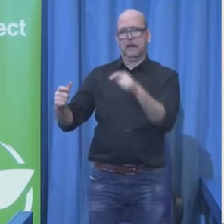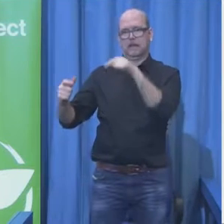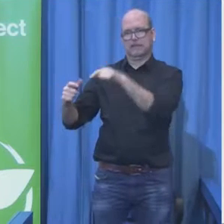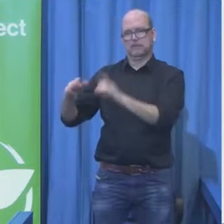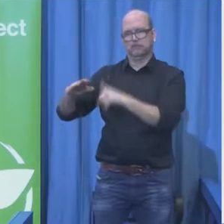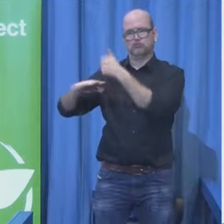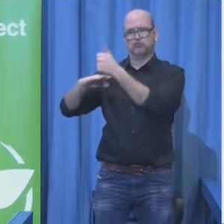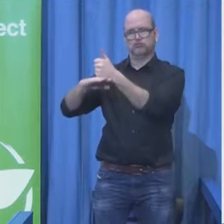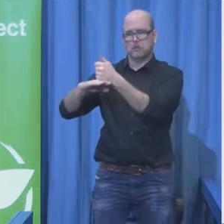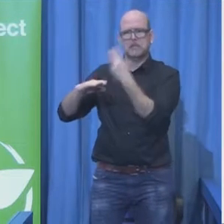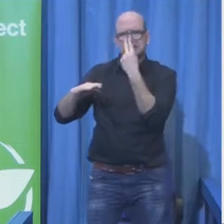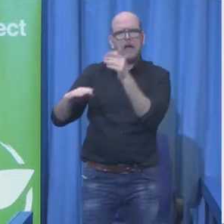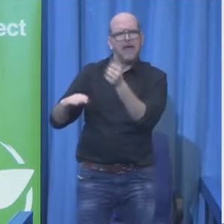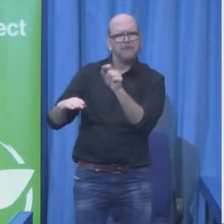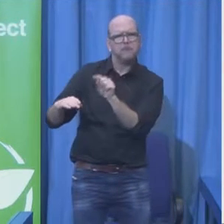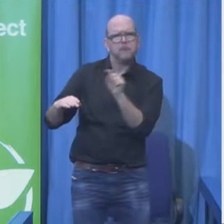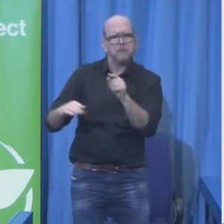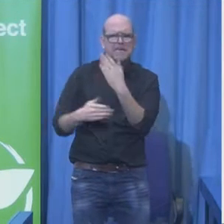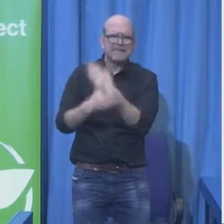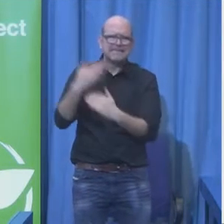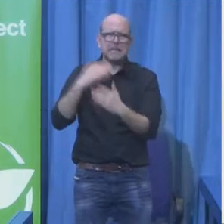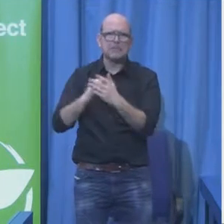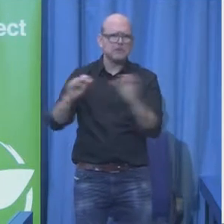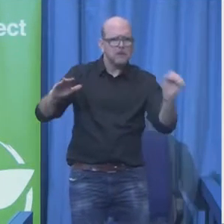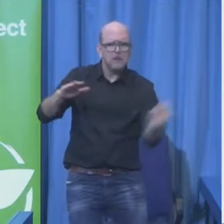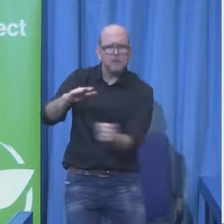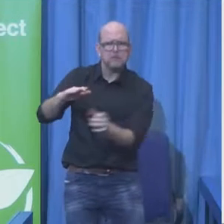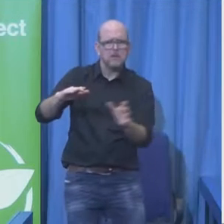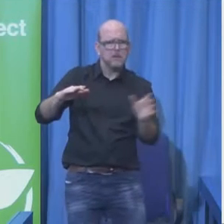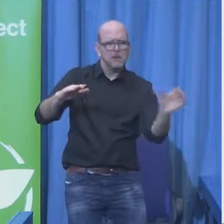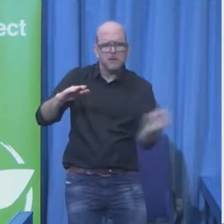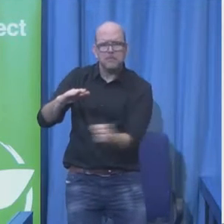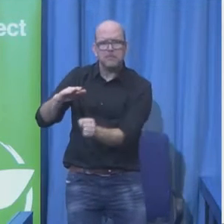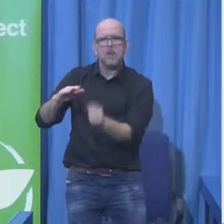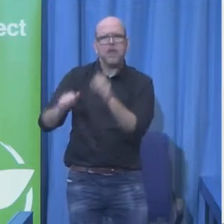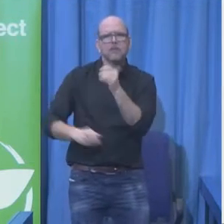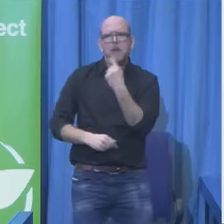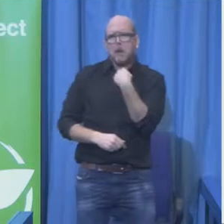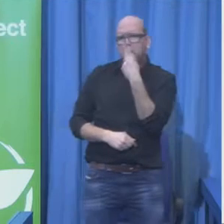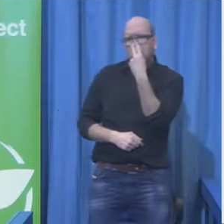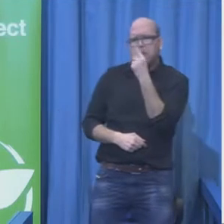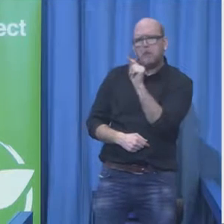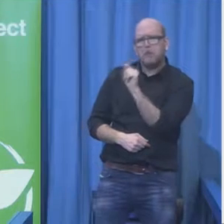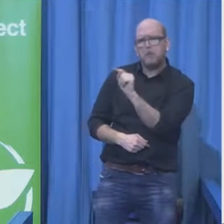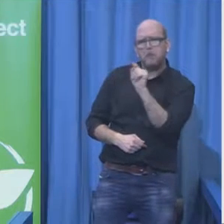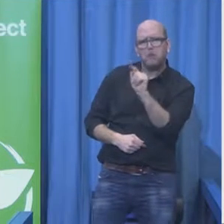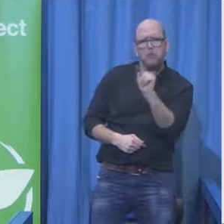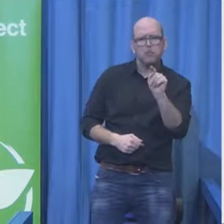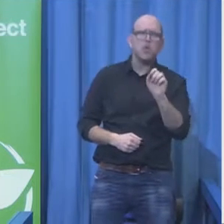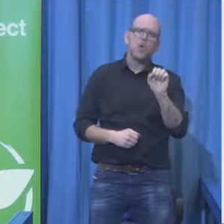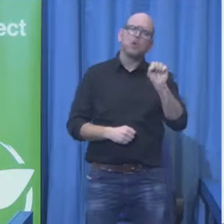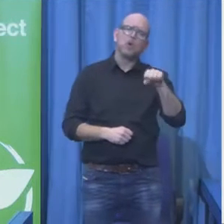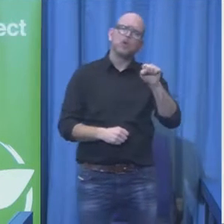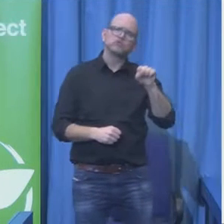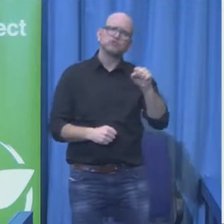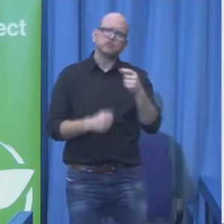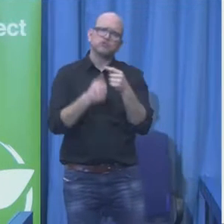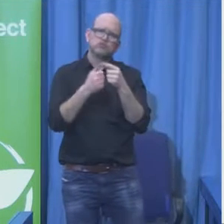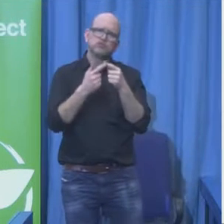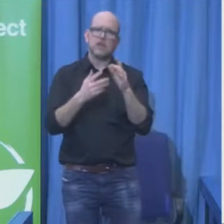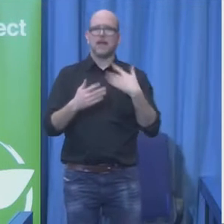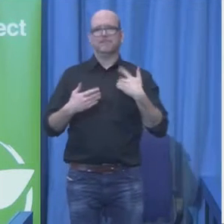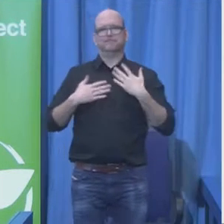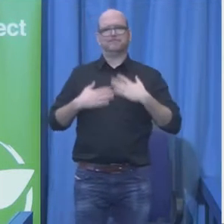policy environment. Changes that make it easier for people with disabilities and the private sector to find each